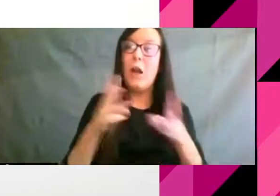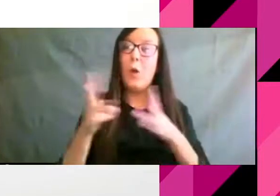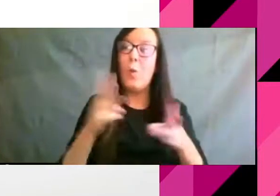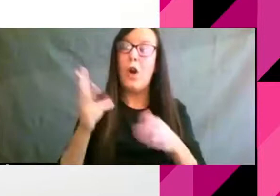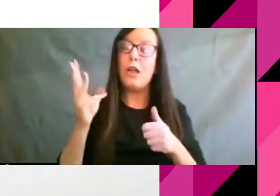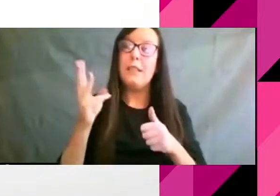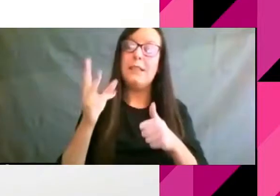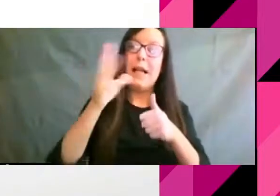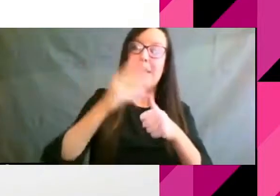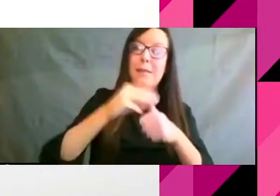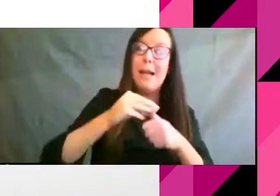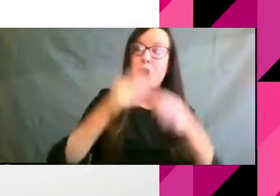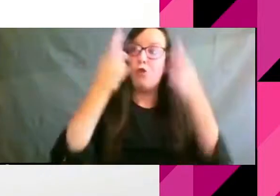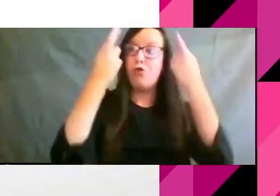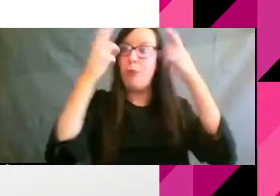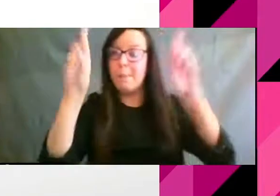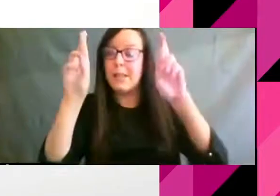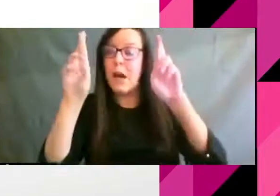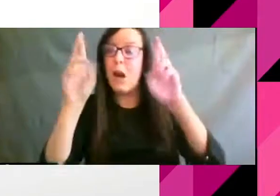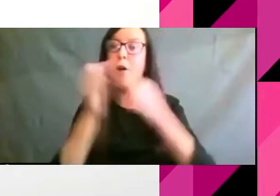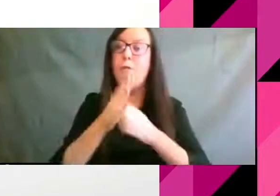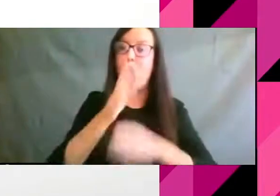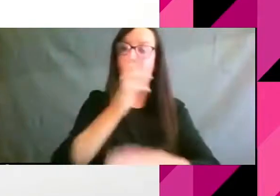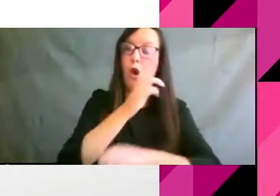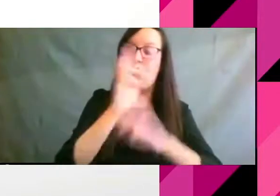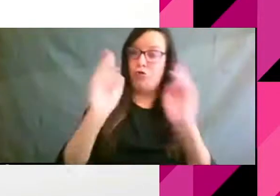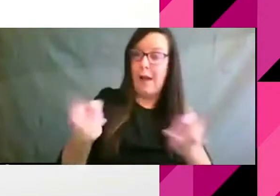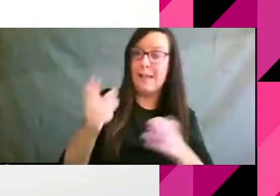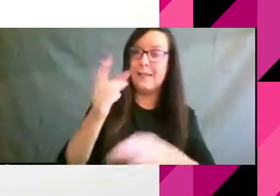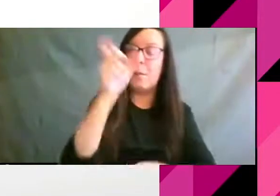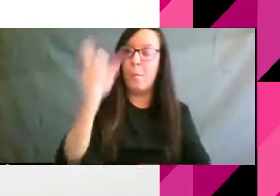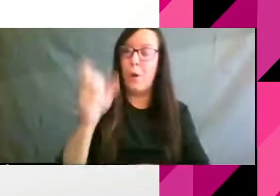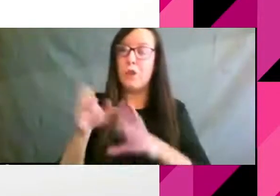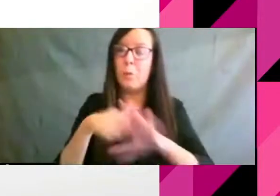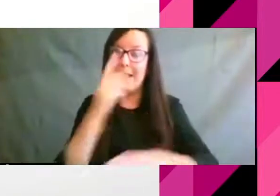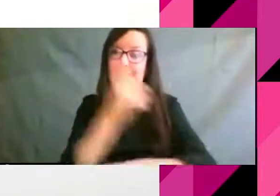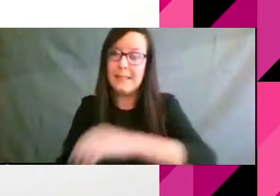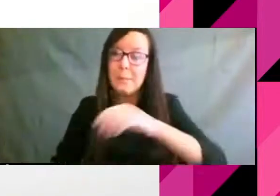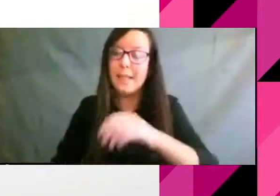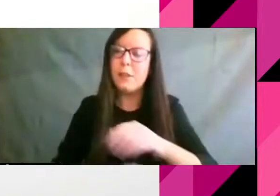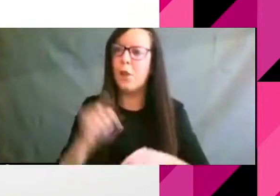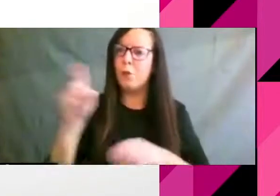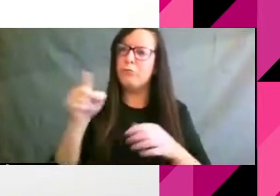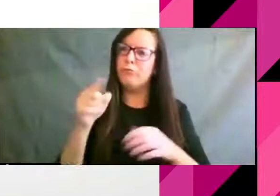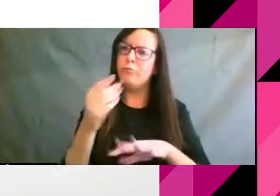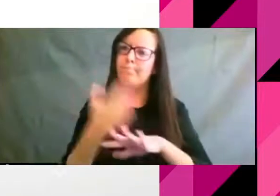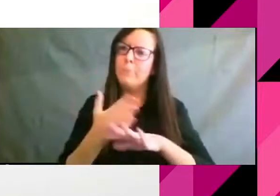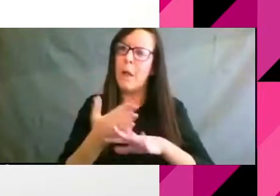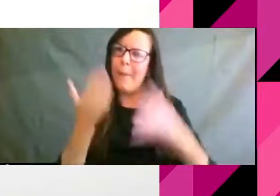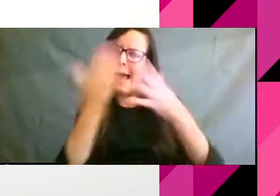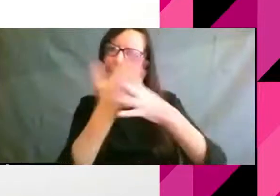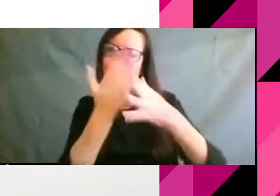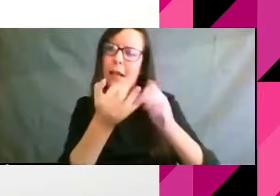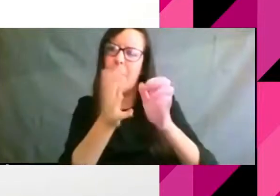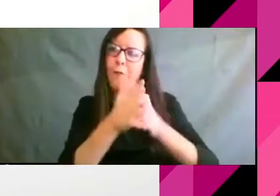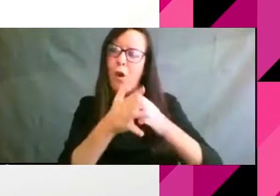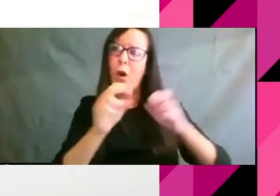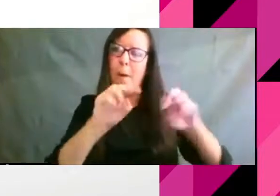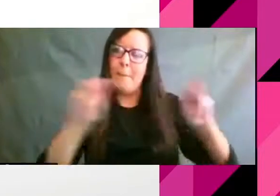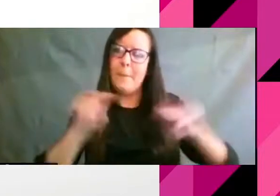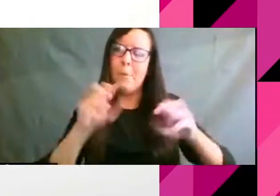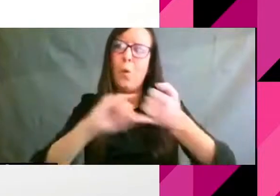the Rights of Persons with Disabilities, where she placed access to justice for persons with disabilities firmly on the international